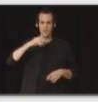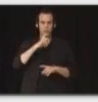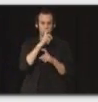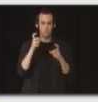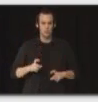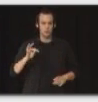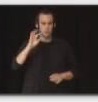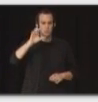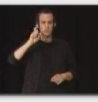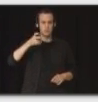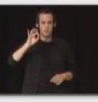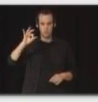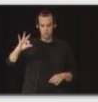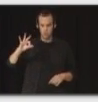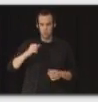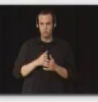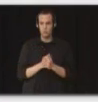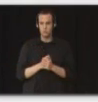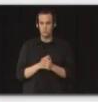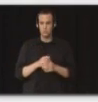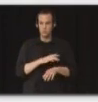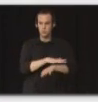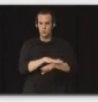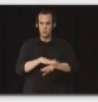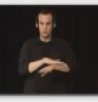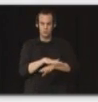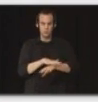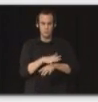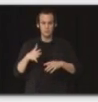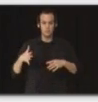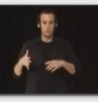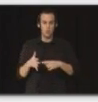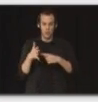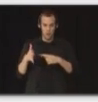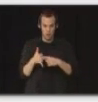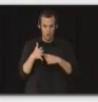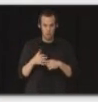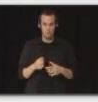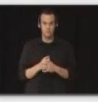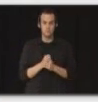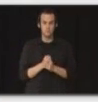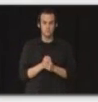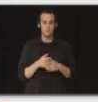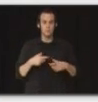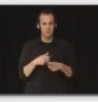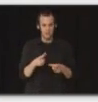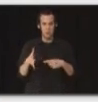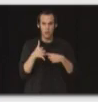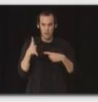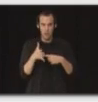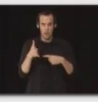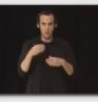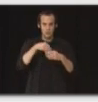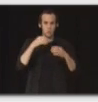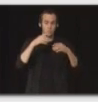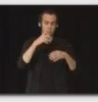Cross, and on top of the Texas Foundation, the Department of Telematic Engineering